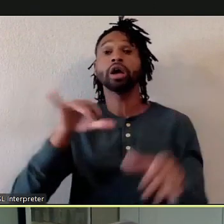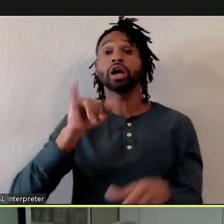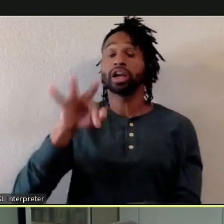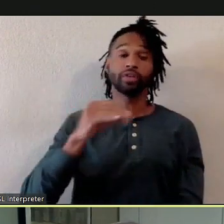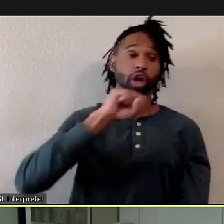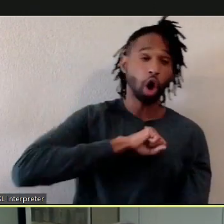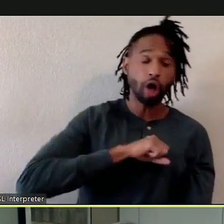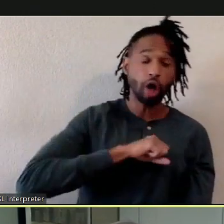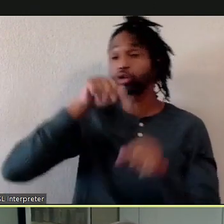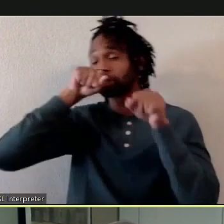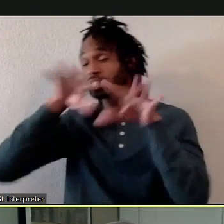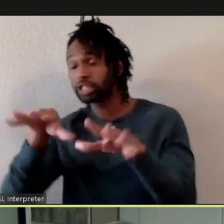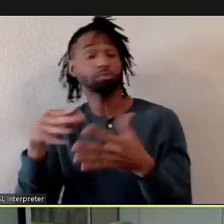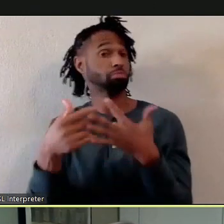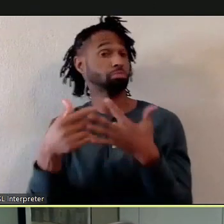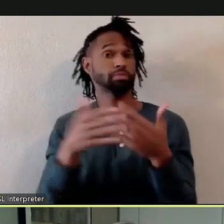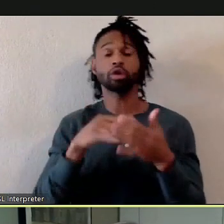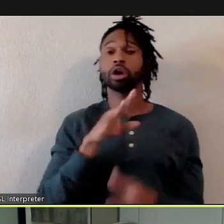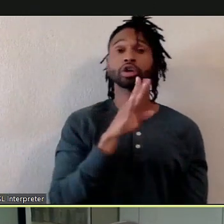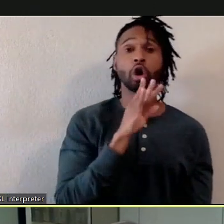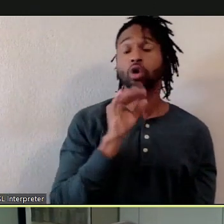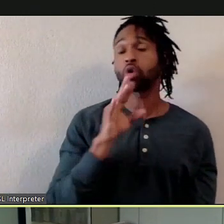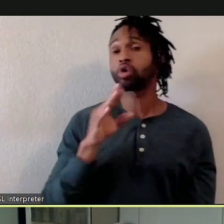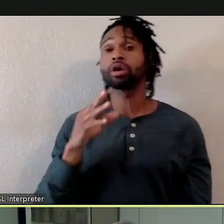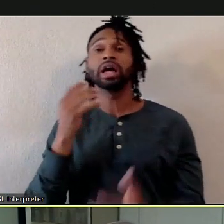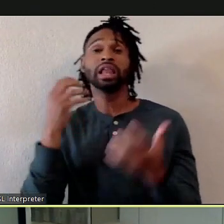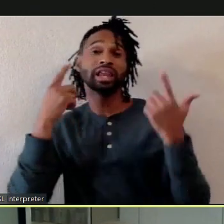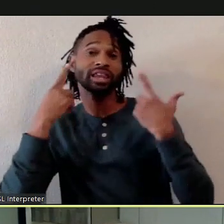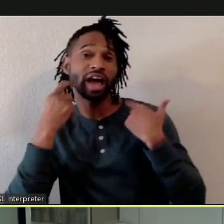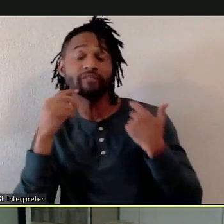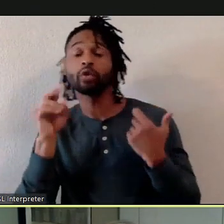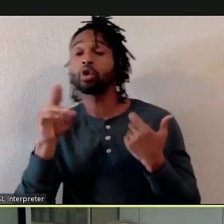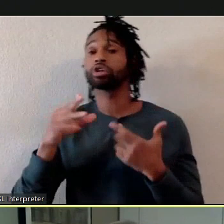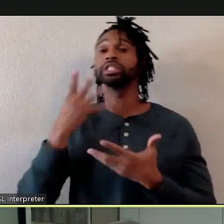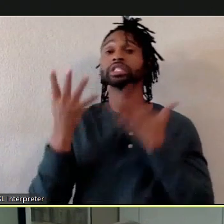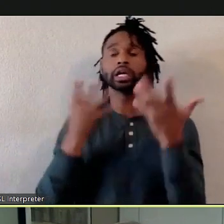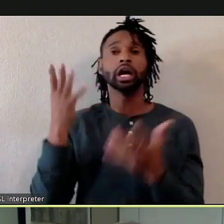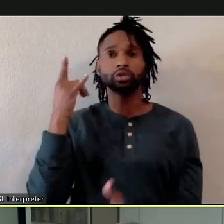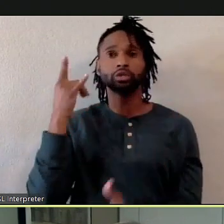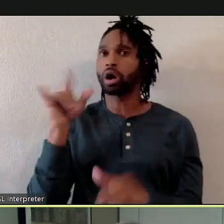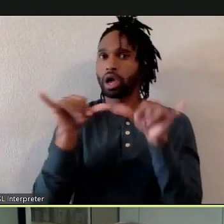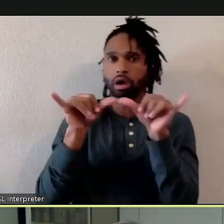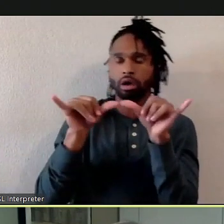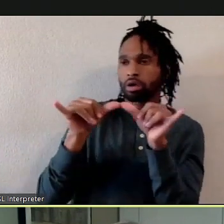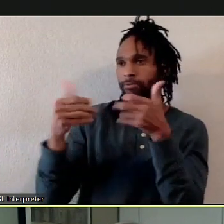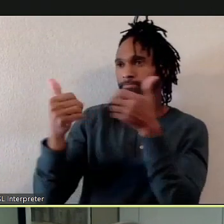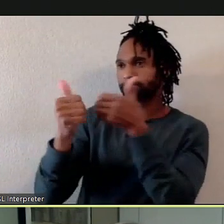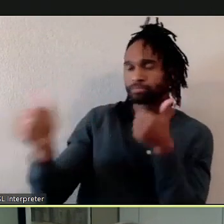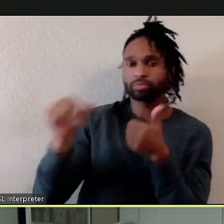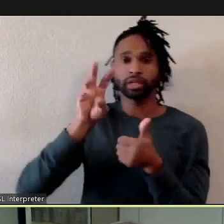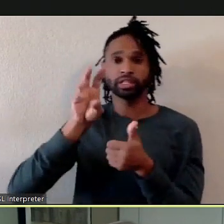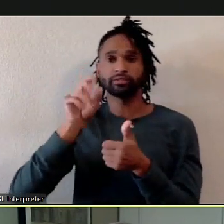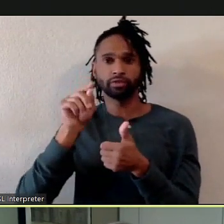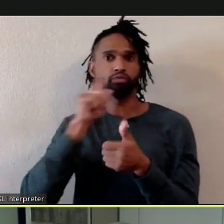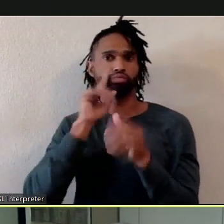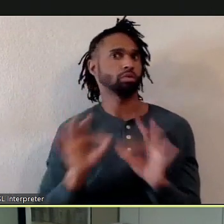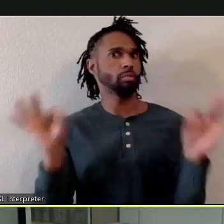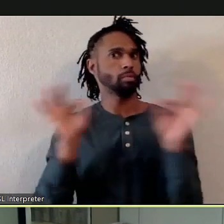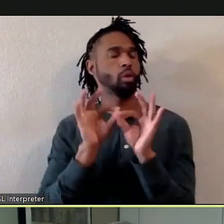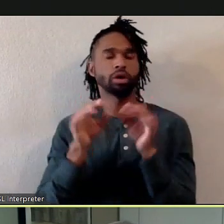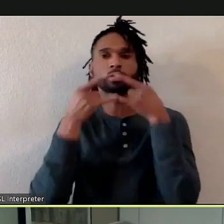when people talk, laugh, or sing. And that's really why keeping your distance from others about 6 feet and wearing a mask to stop